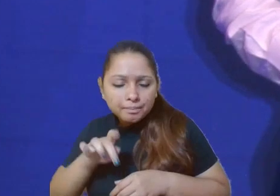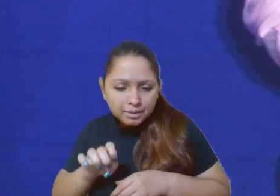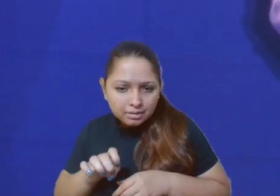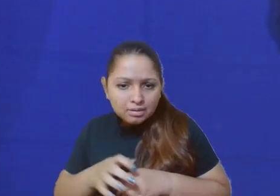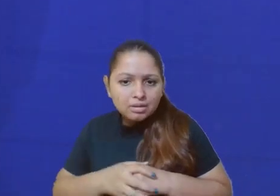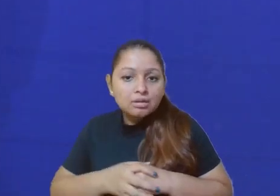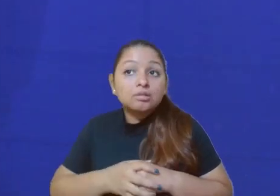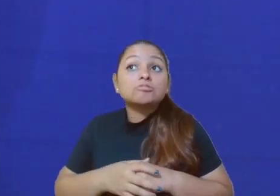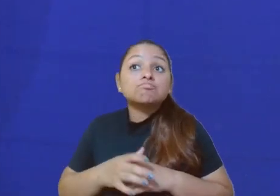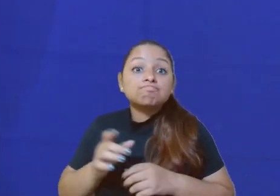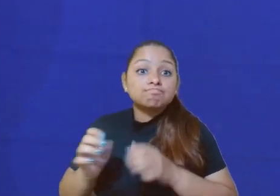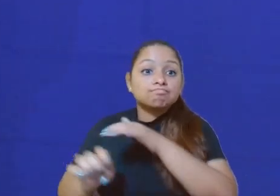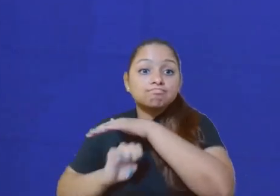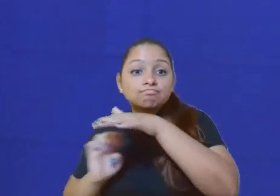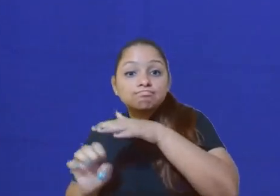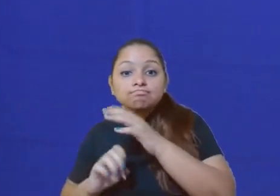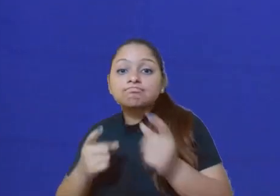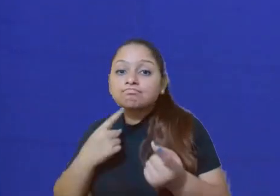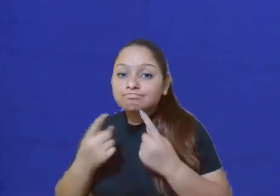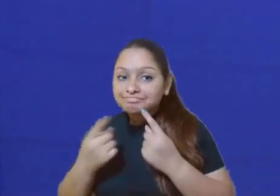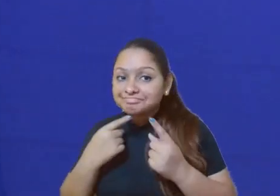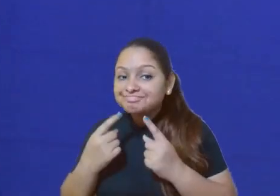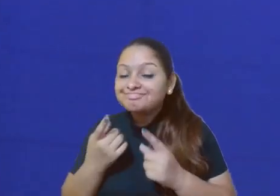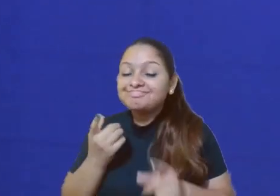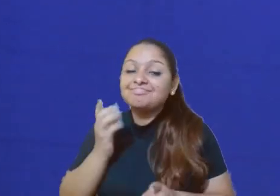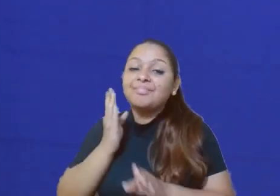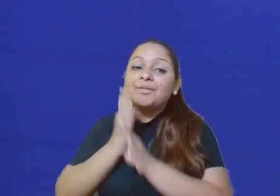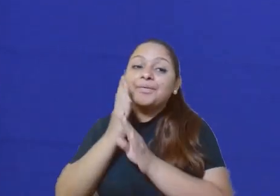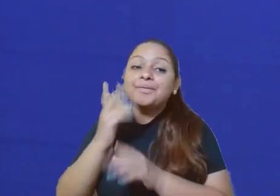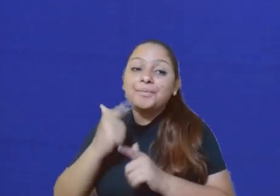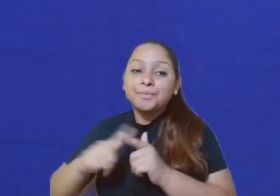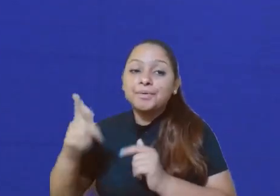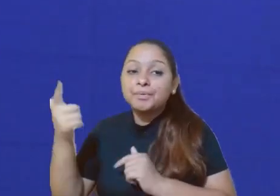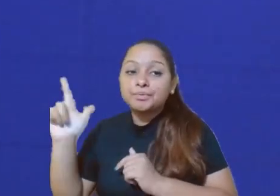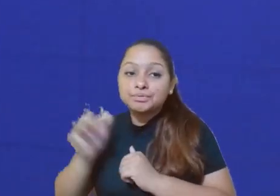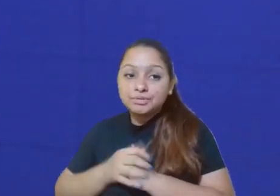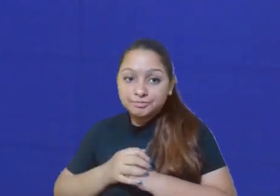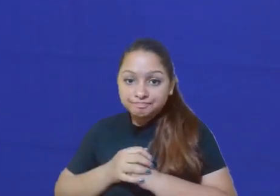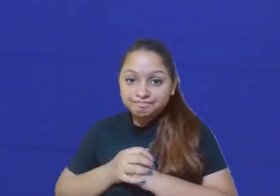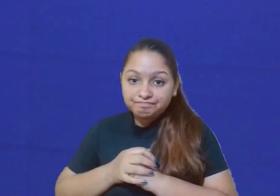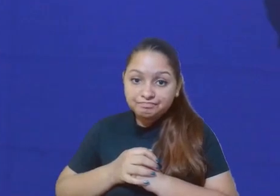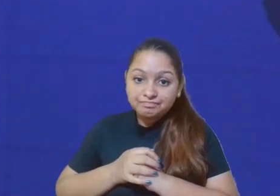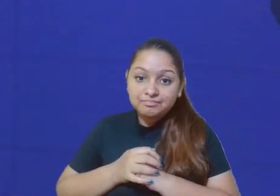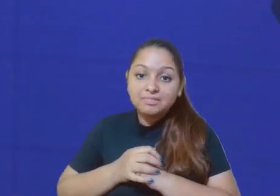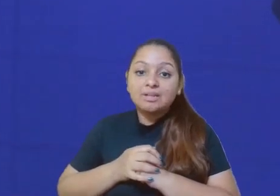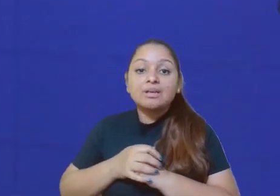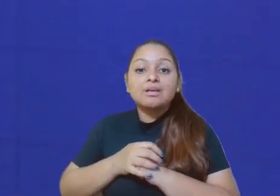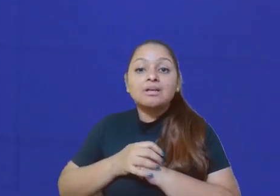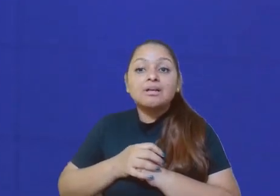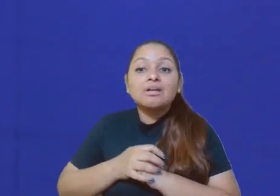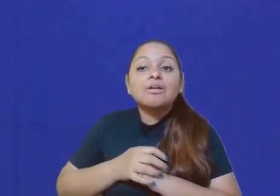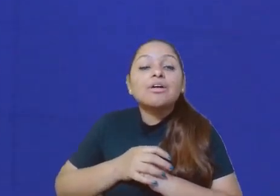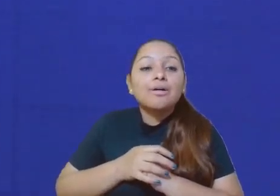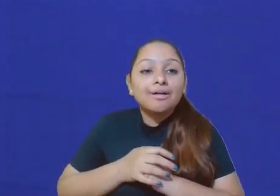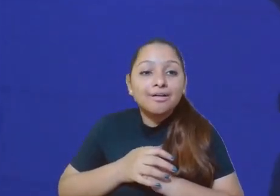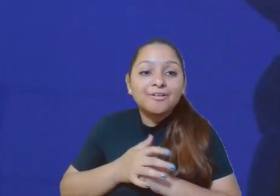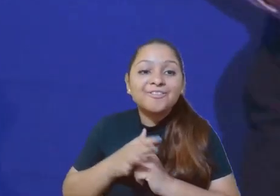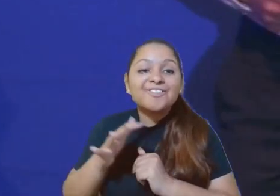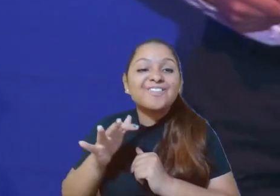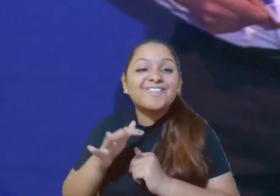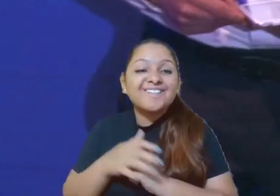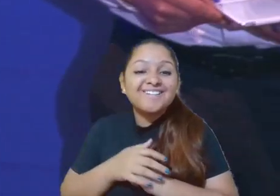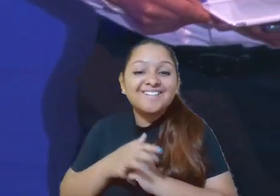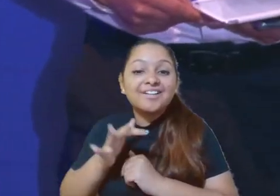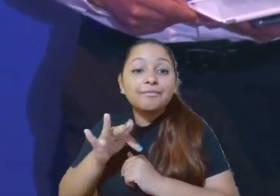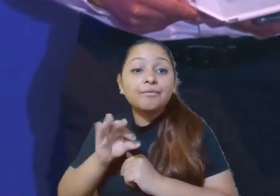companies. But then there was another thing. The suppliers of this energy company said, I'm interested in this type of this project because